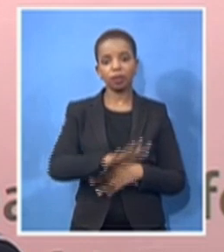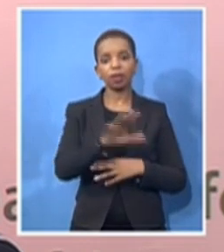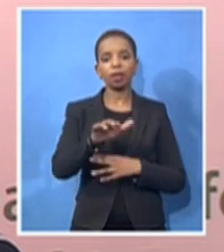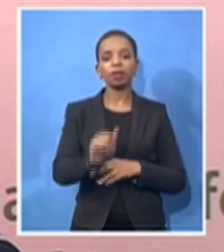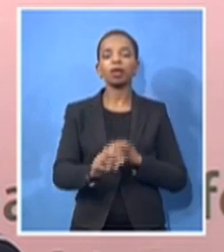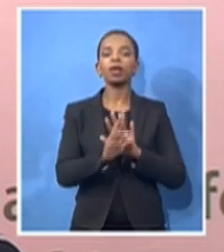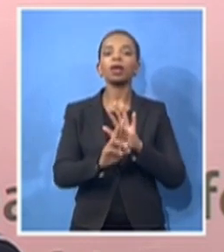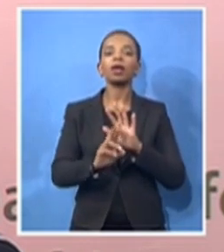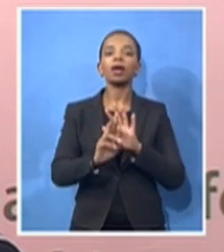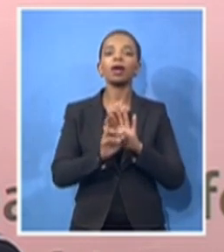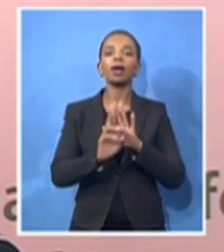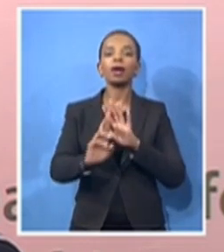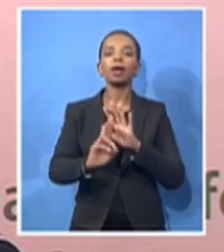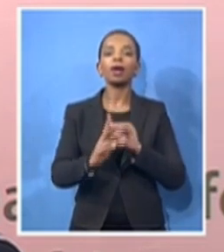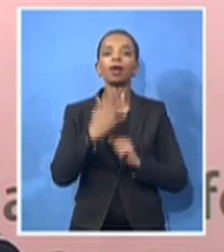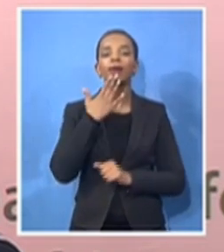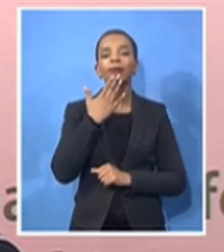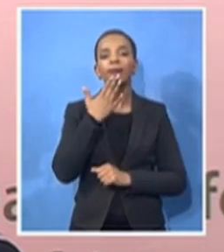the USAID